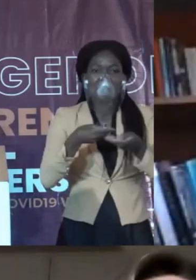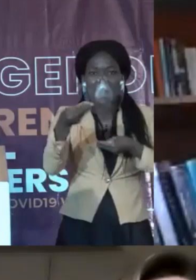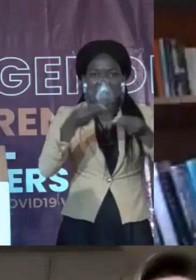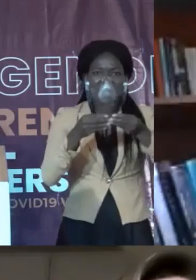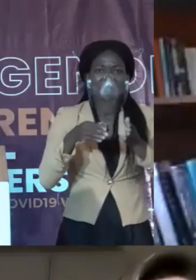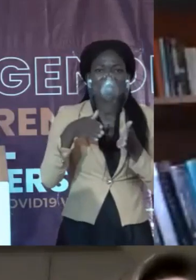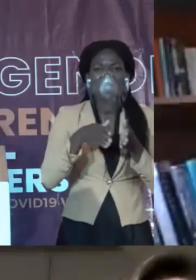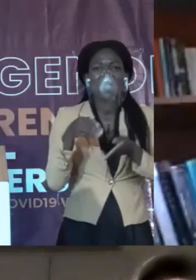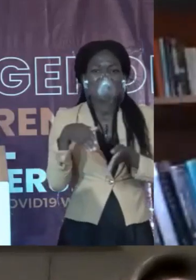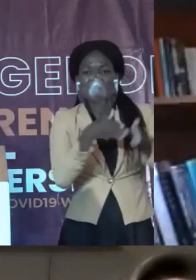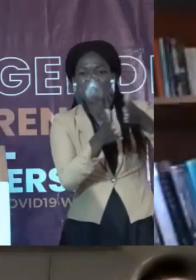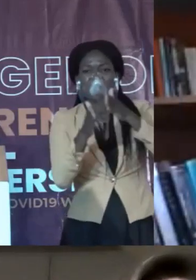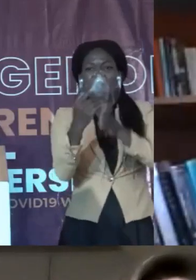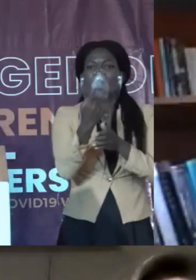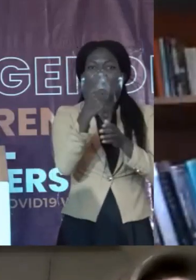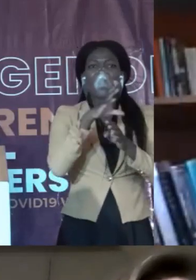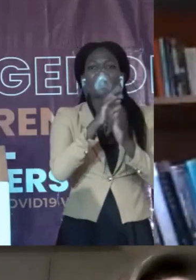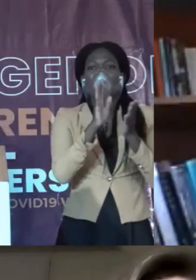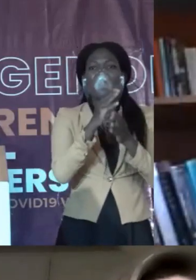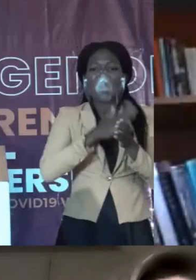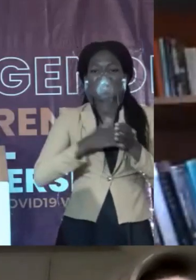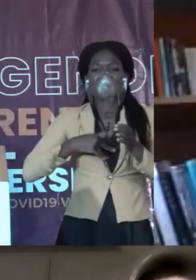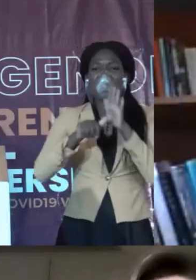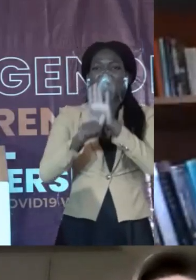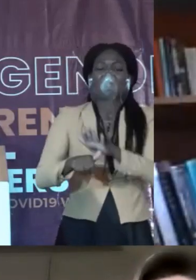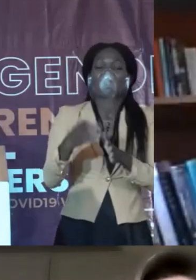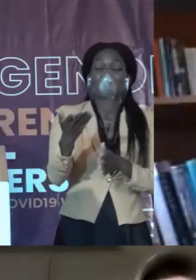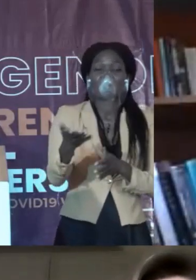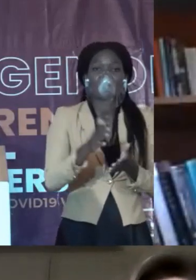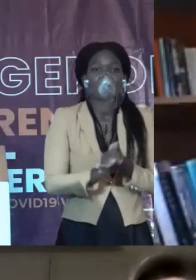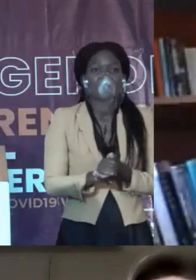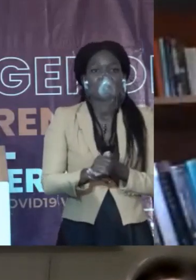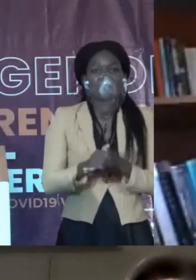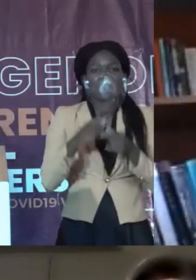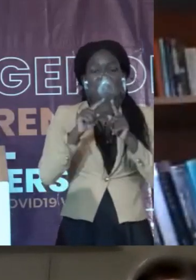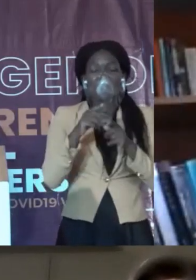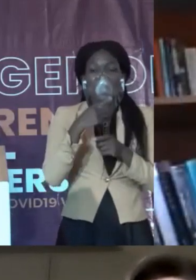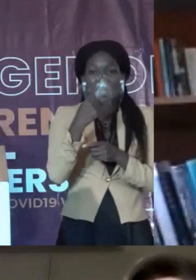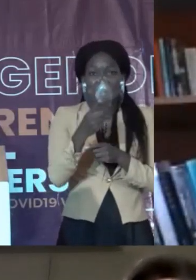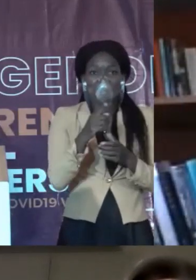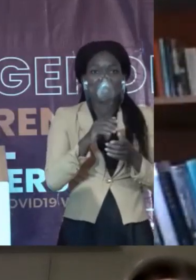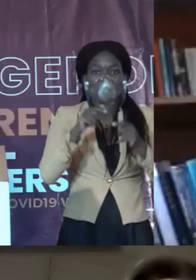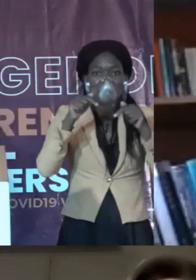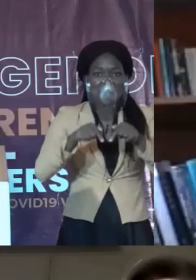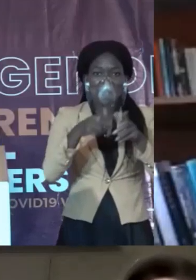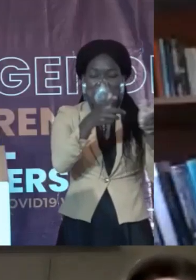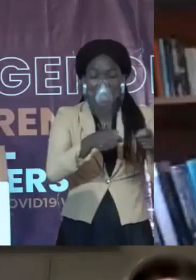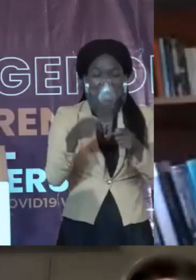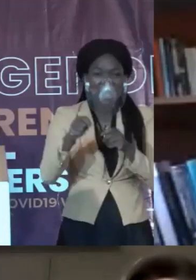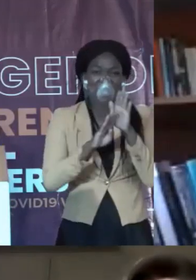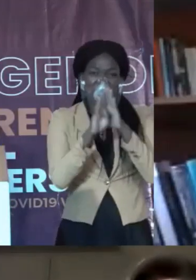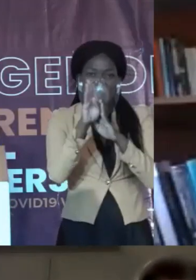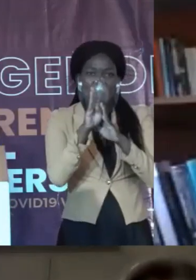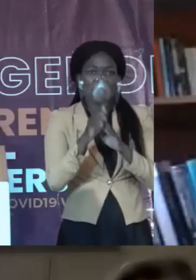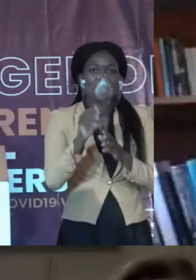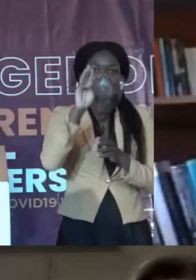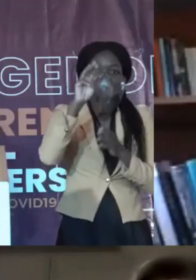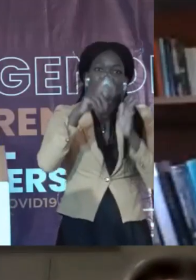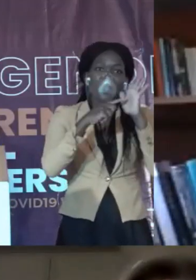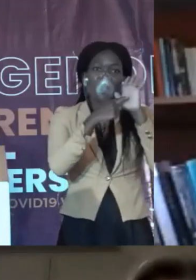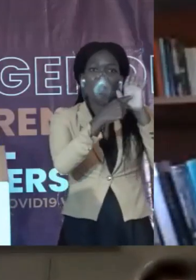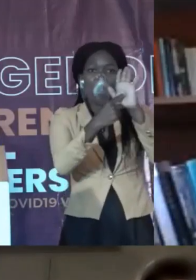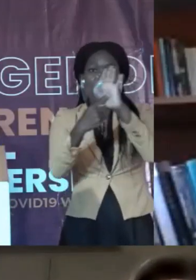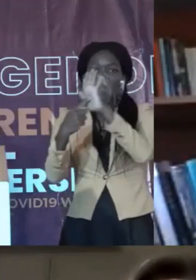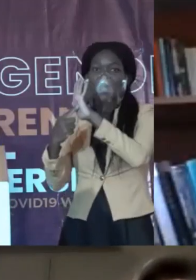assets and crops as they increase in value. It's been said that the current agricultural development model